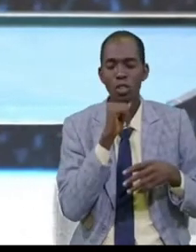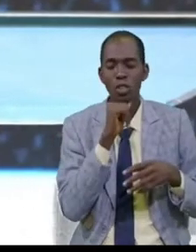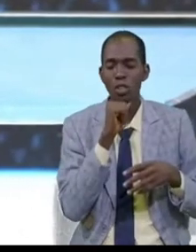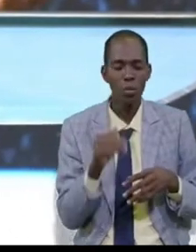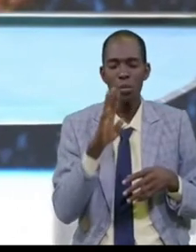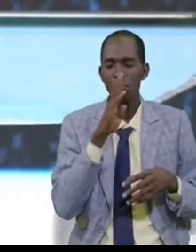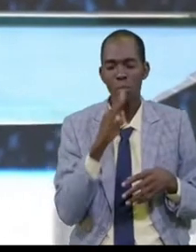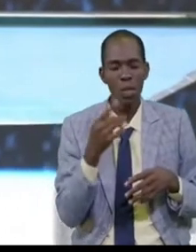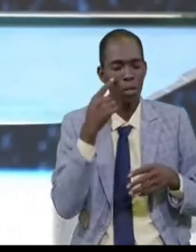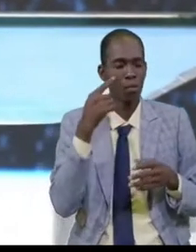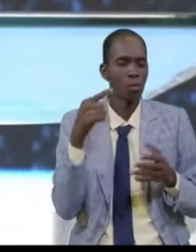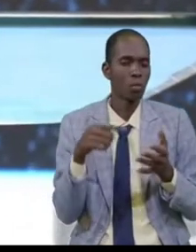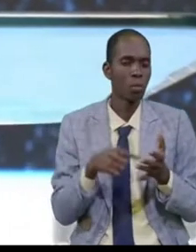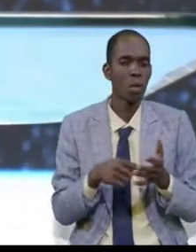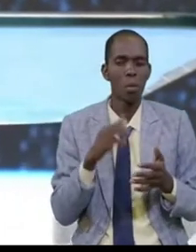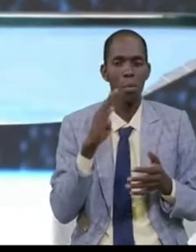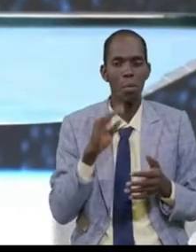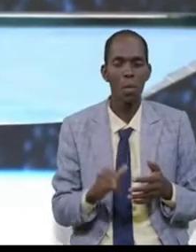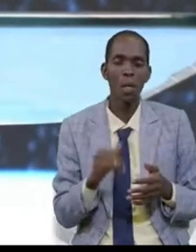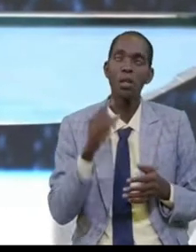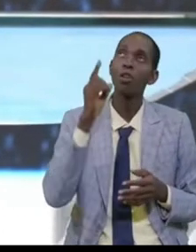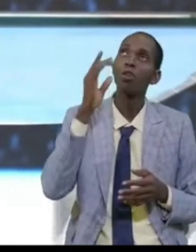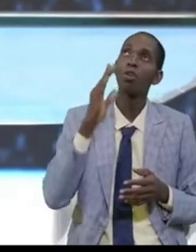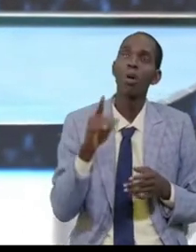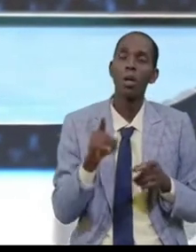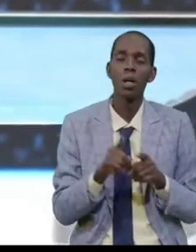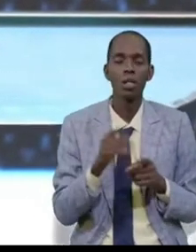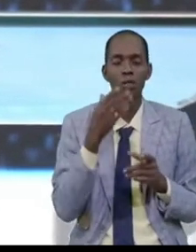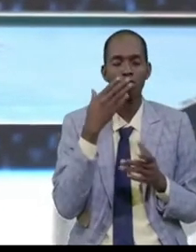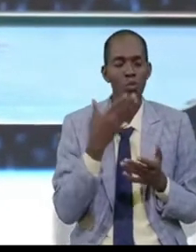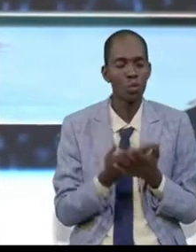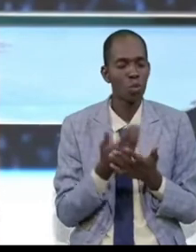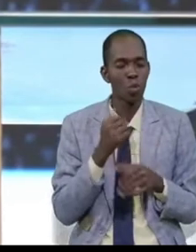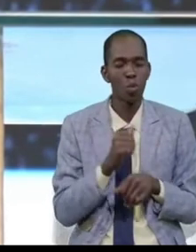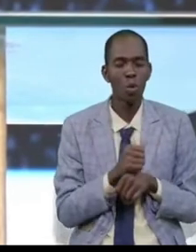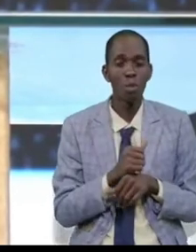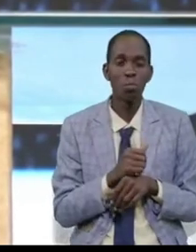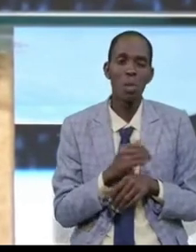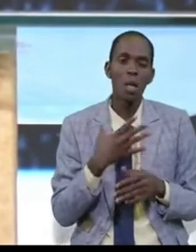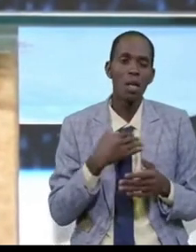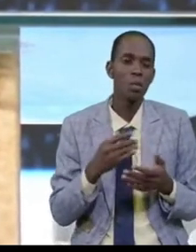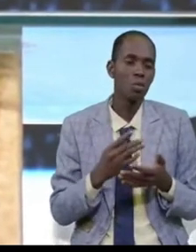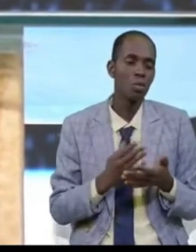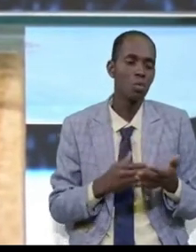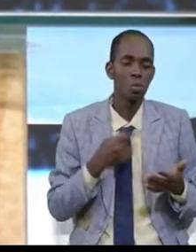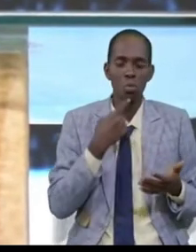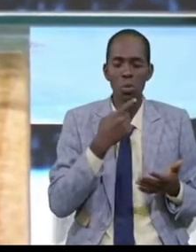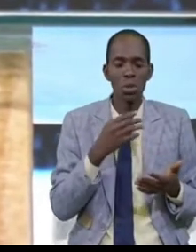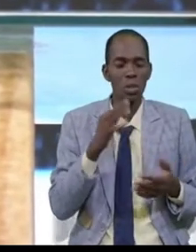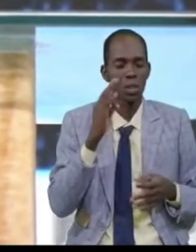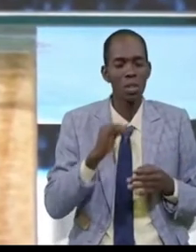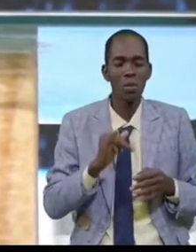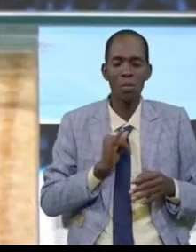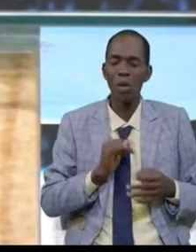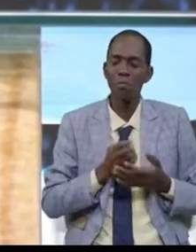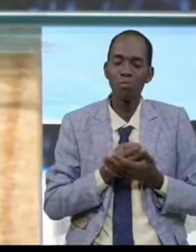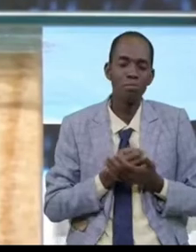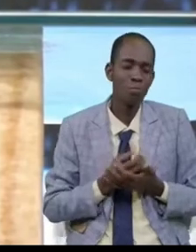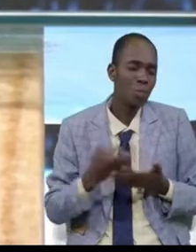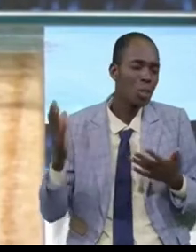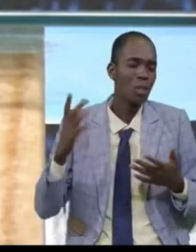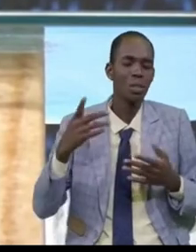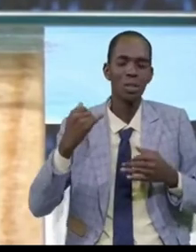good work, and it will not be rewarded. So if I spend my life, the major part of my